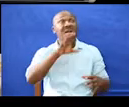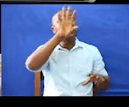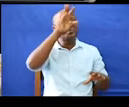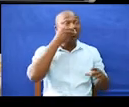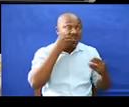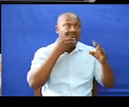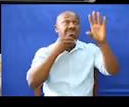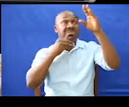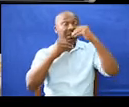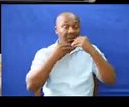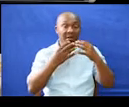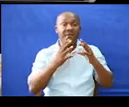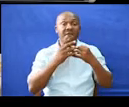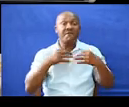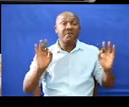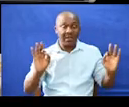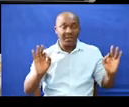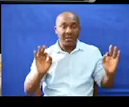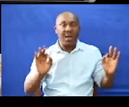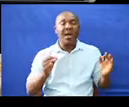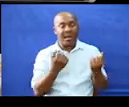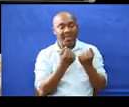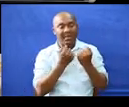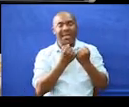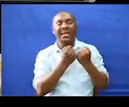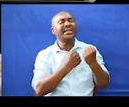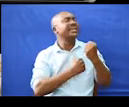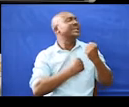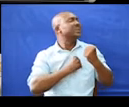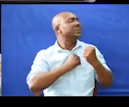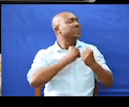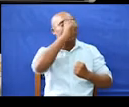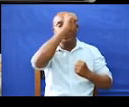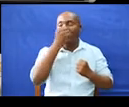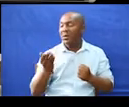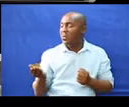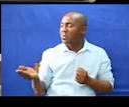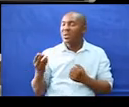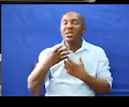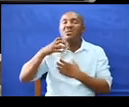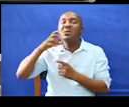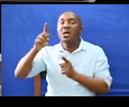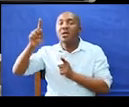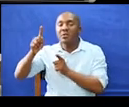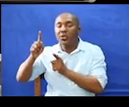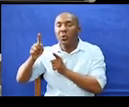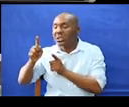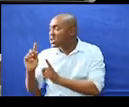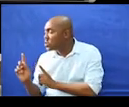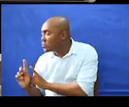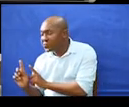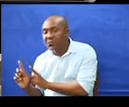long-necked giraffe made them to be successor in the environment. And from that